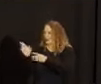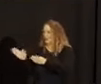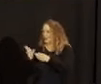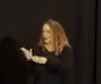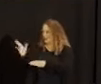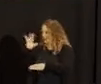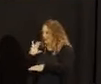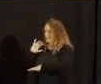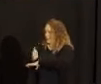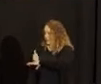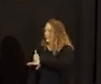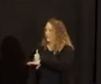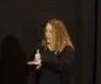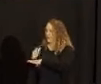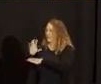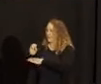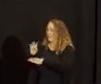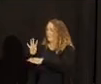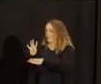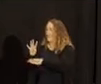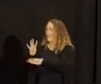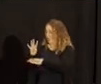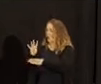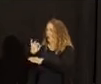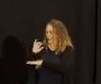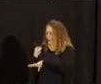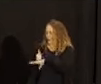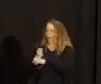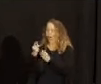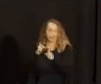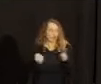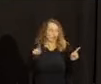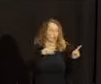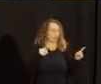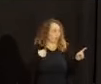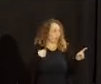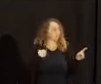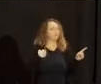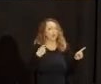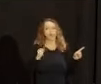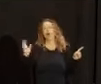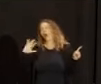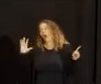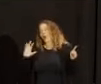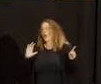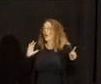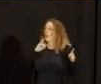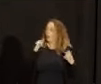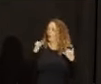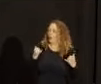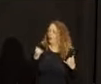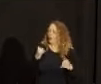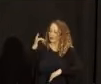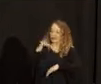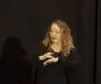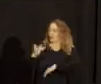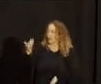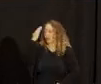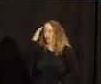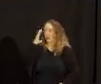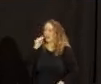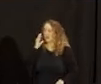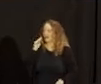organized the 504 sit-ins, right? How many of you have either had a 504 plan or been in a